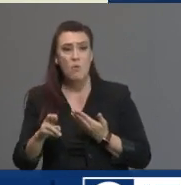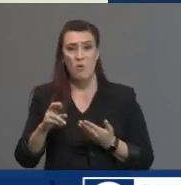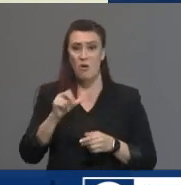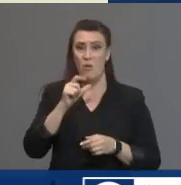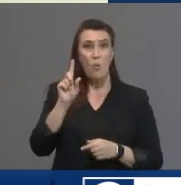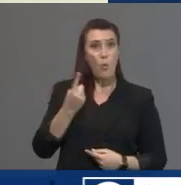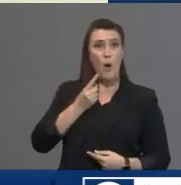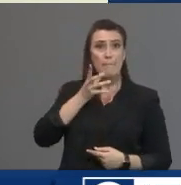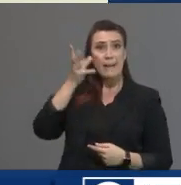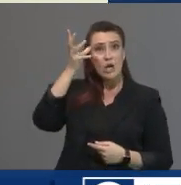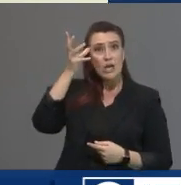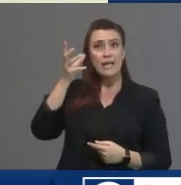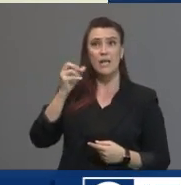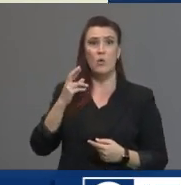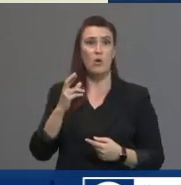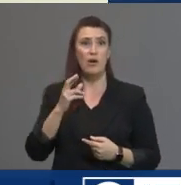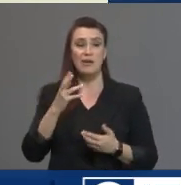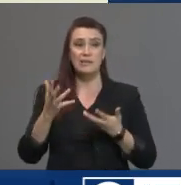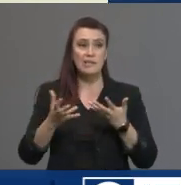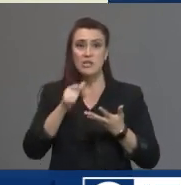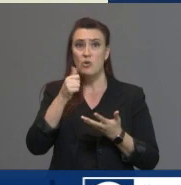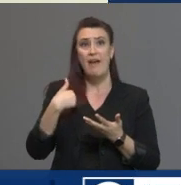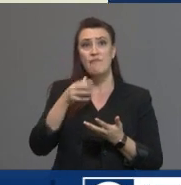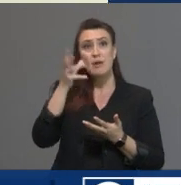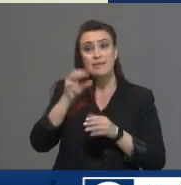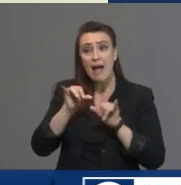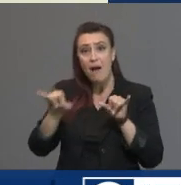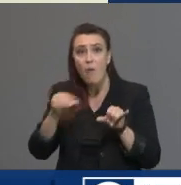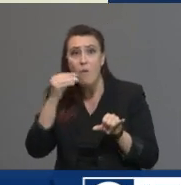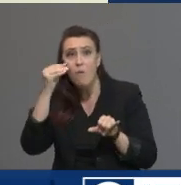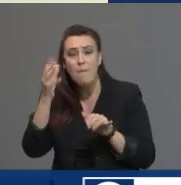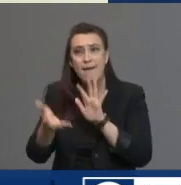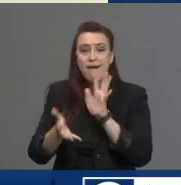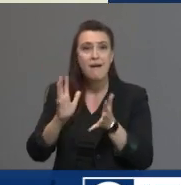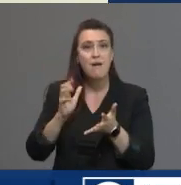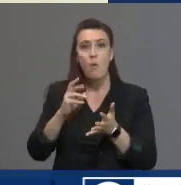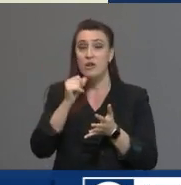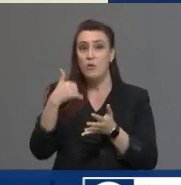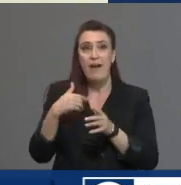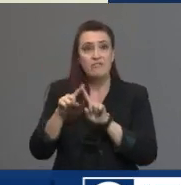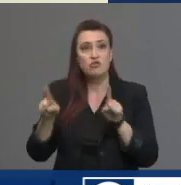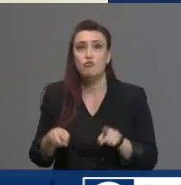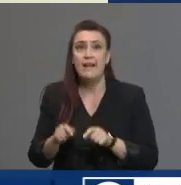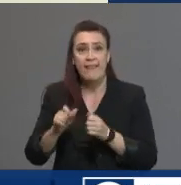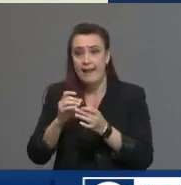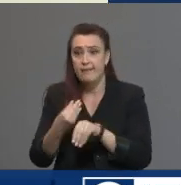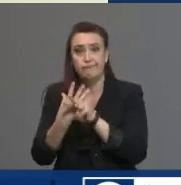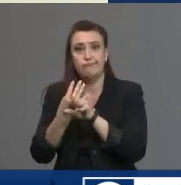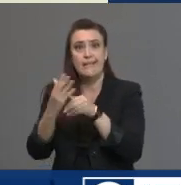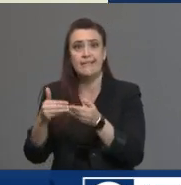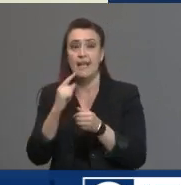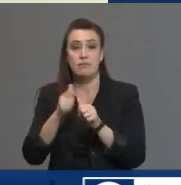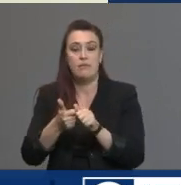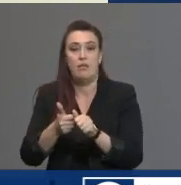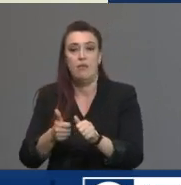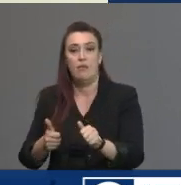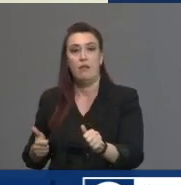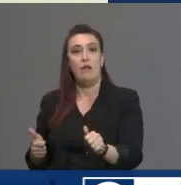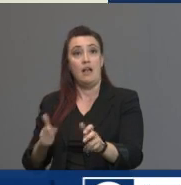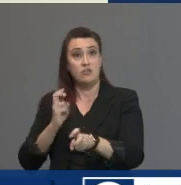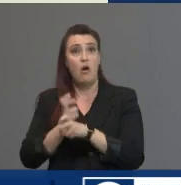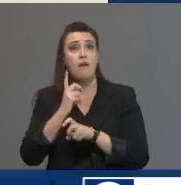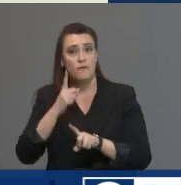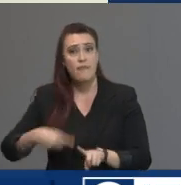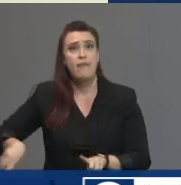home or two parents or access to a reliable screen, well, they've lost more ground. So we'll have more work to make